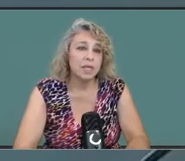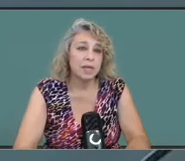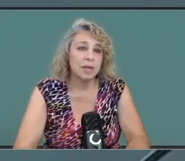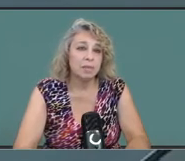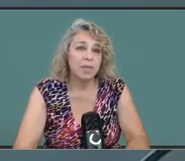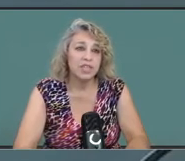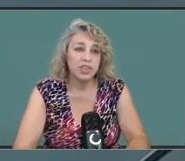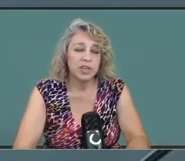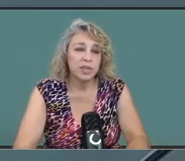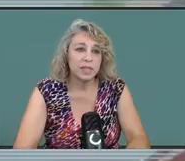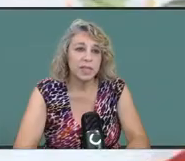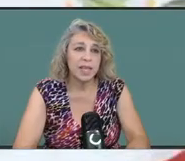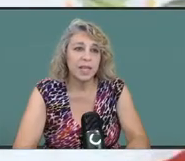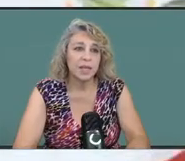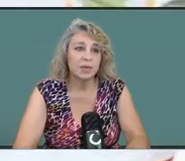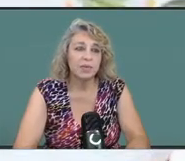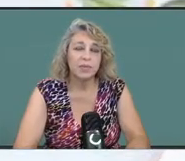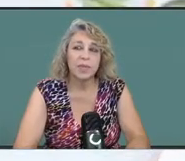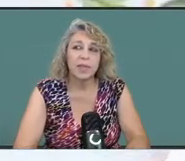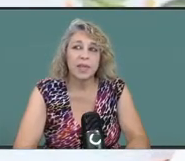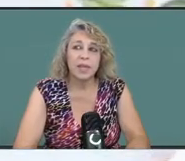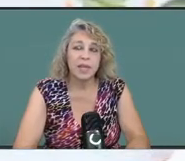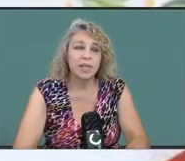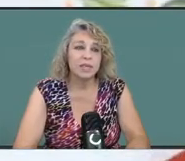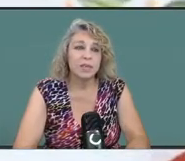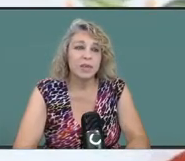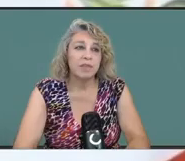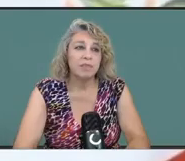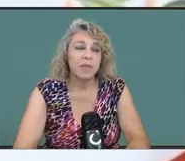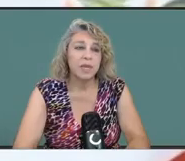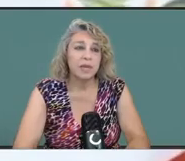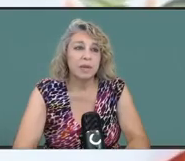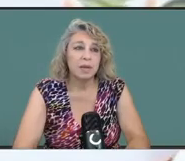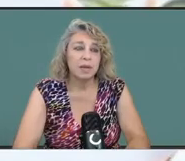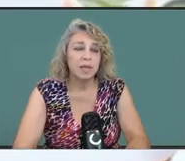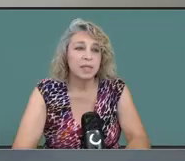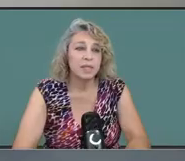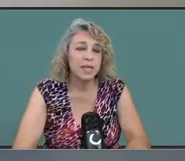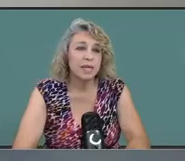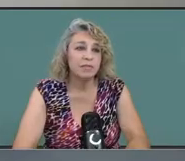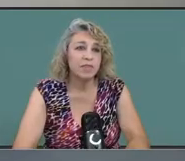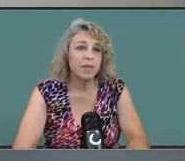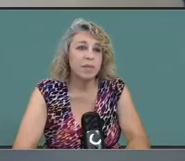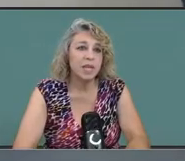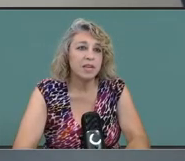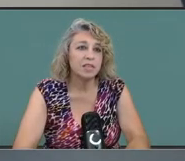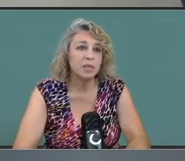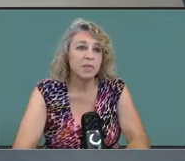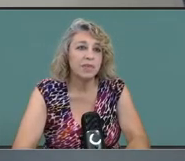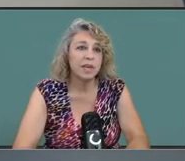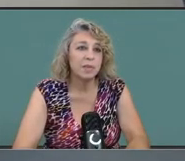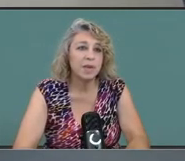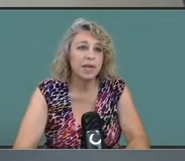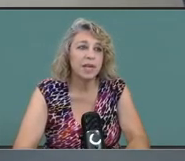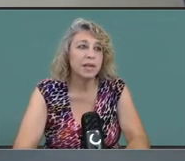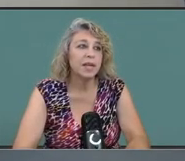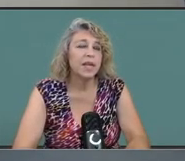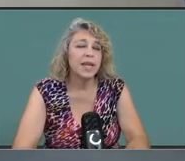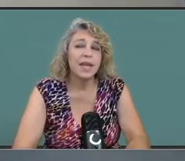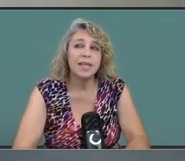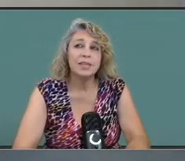always a pleasure to say hello and to have been in the Senate for that many years, and we find him here